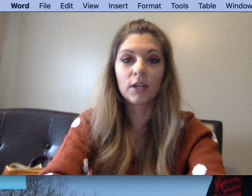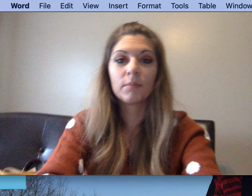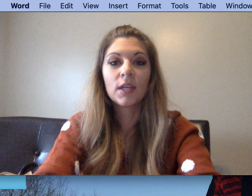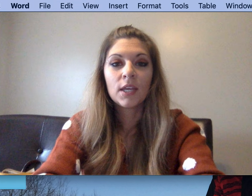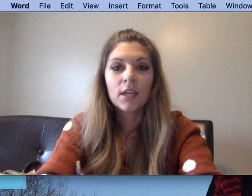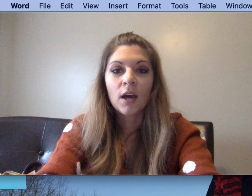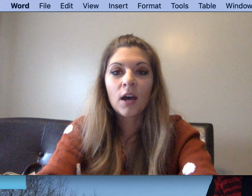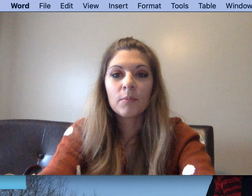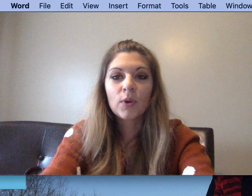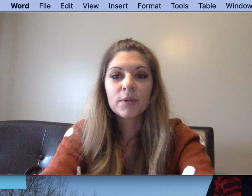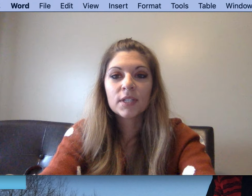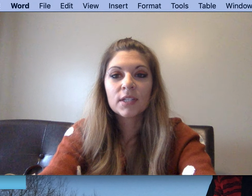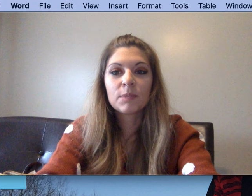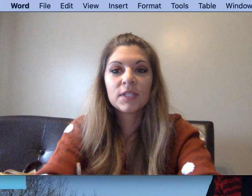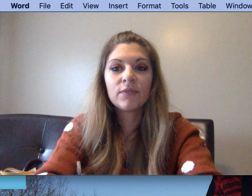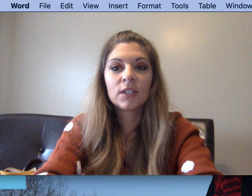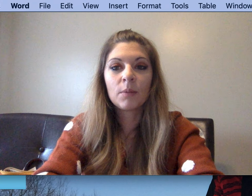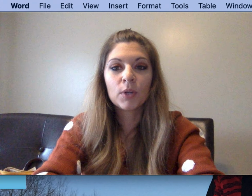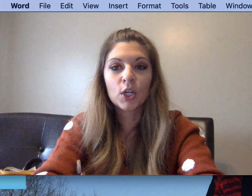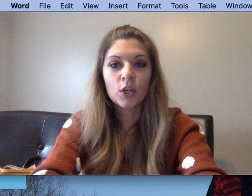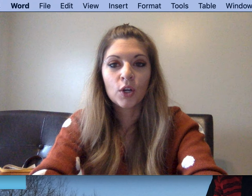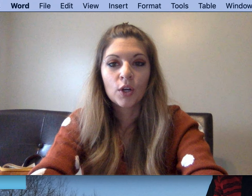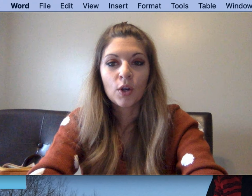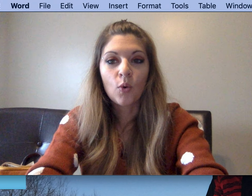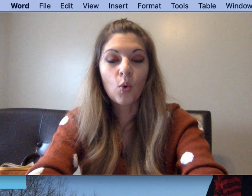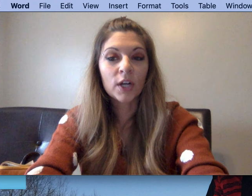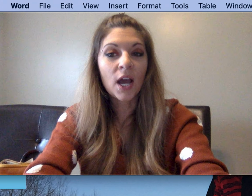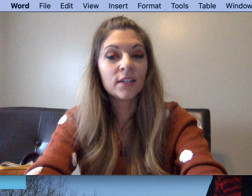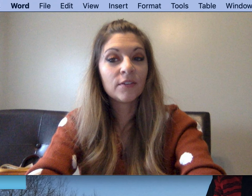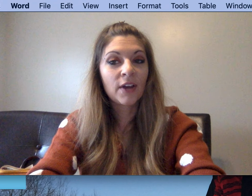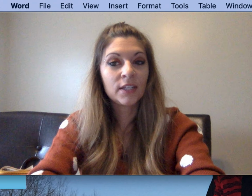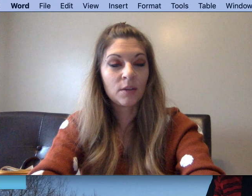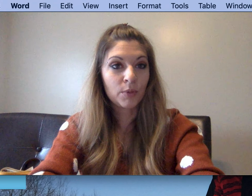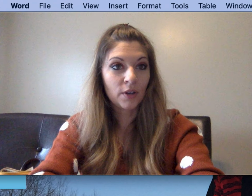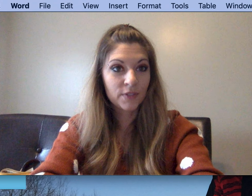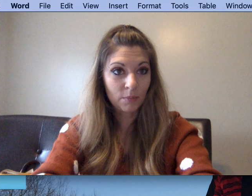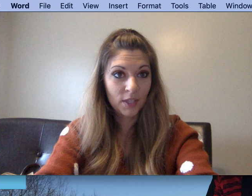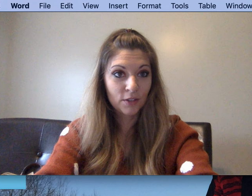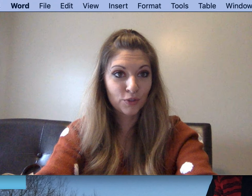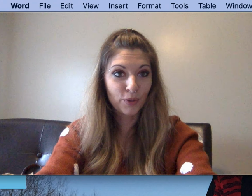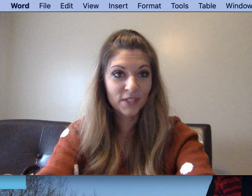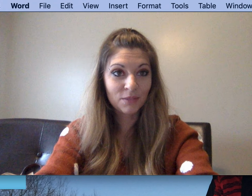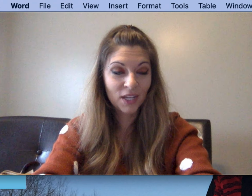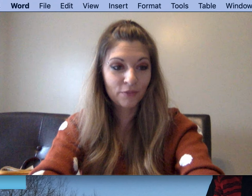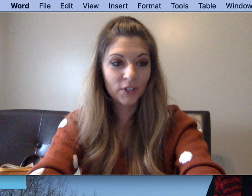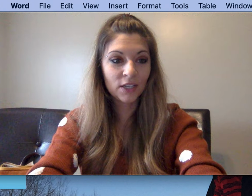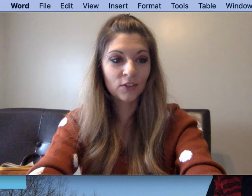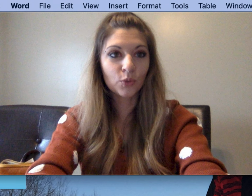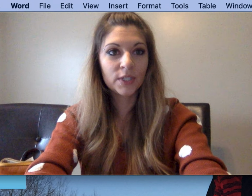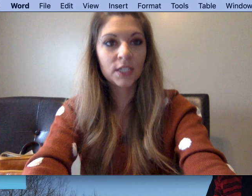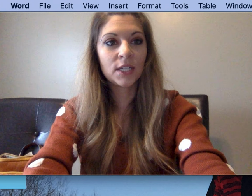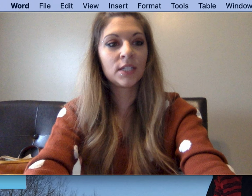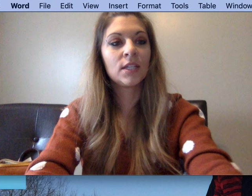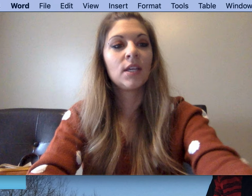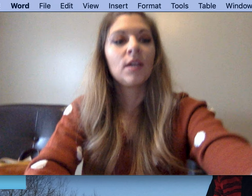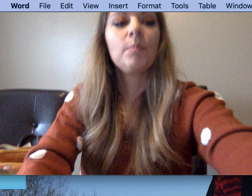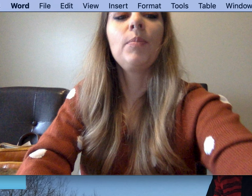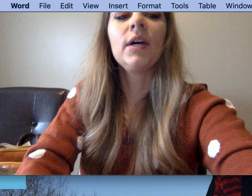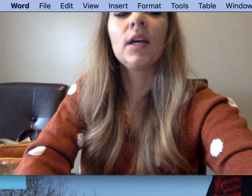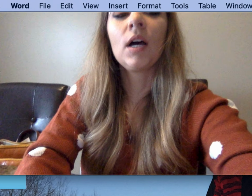burn up. Represents a specific number or an undefined number of something. So that seems kind of funny and a little